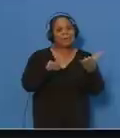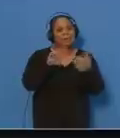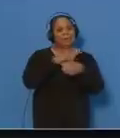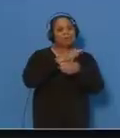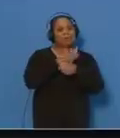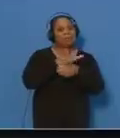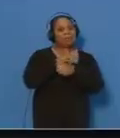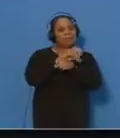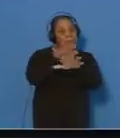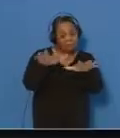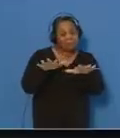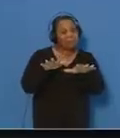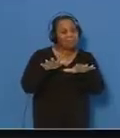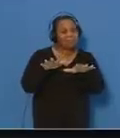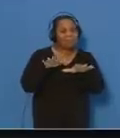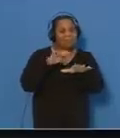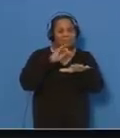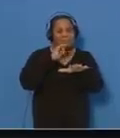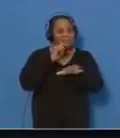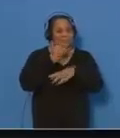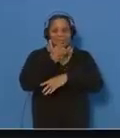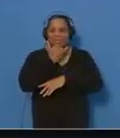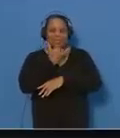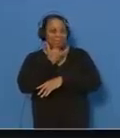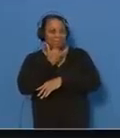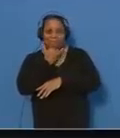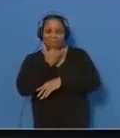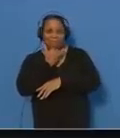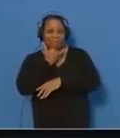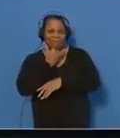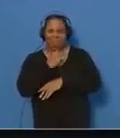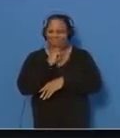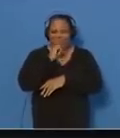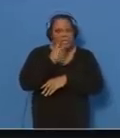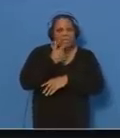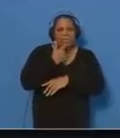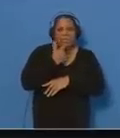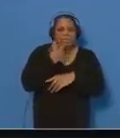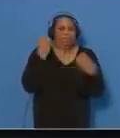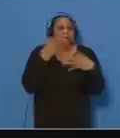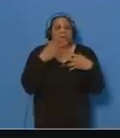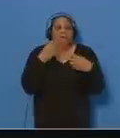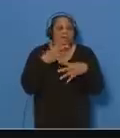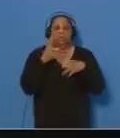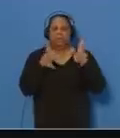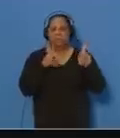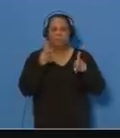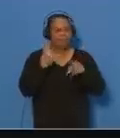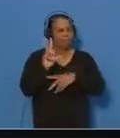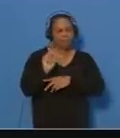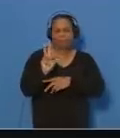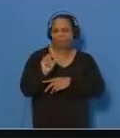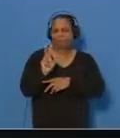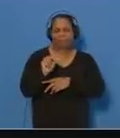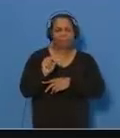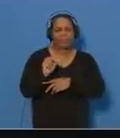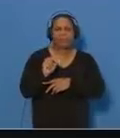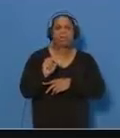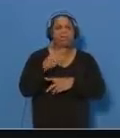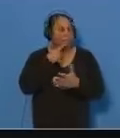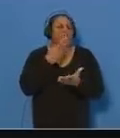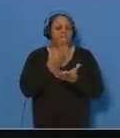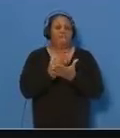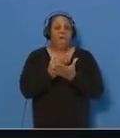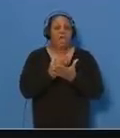virus. This is not an error, and I am not saying this to scare anyone. These are the